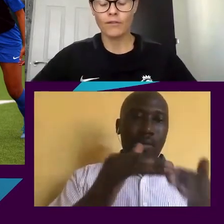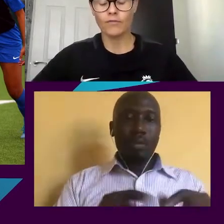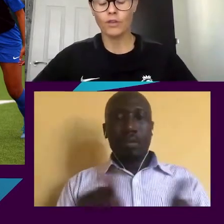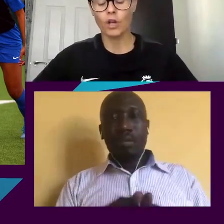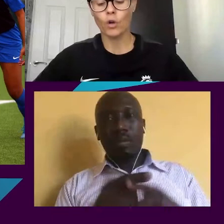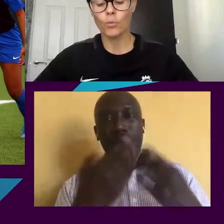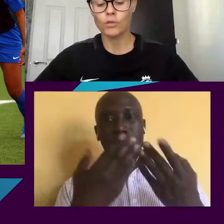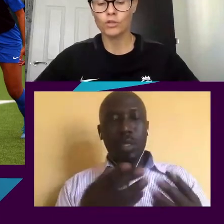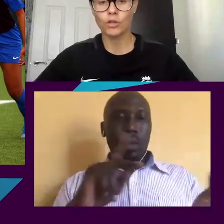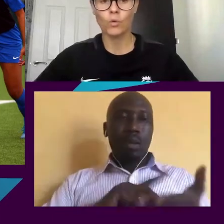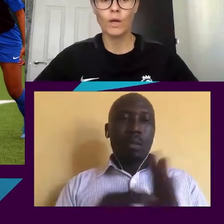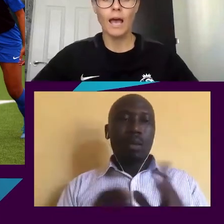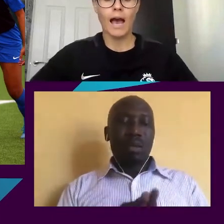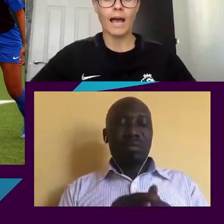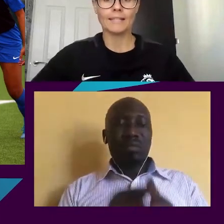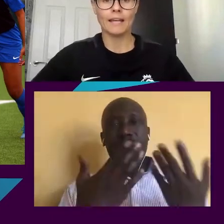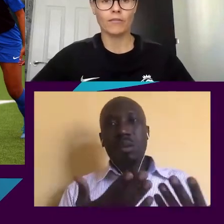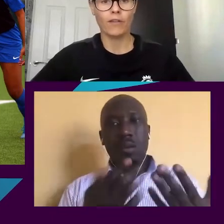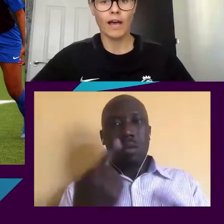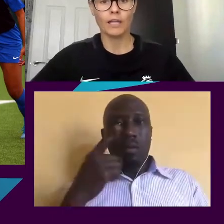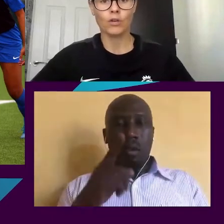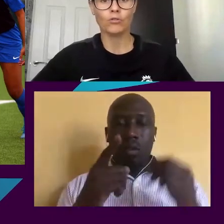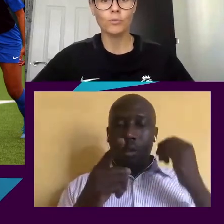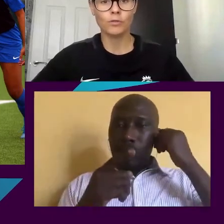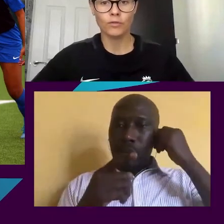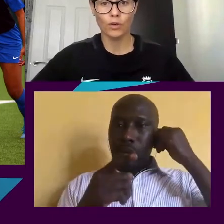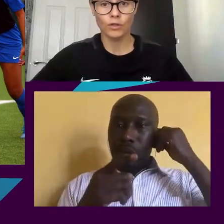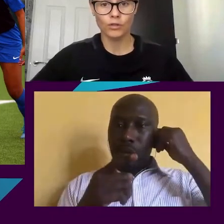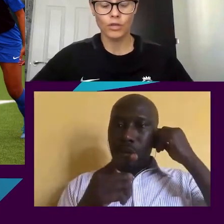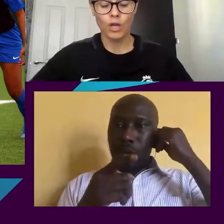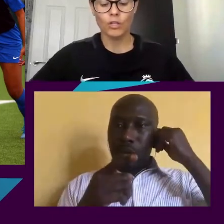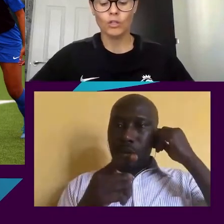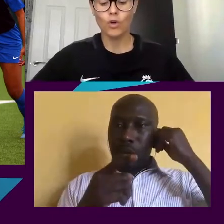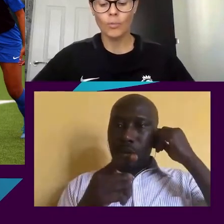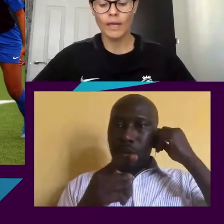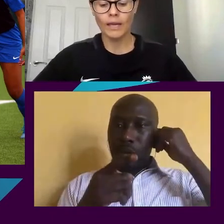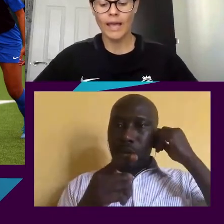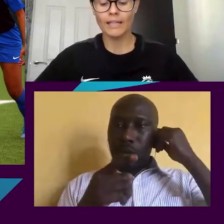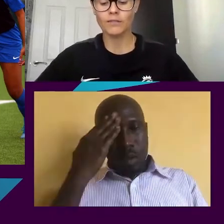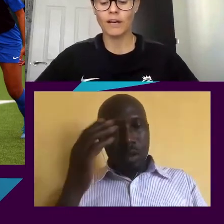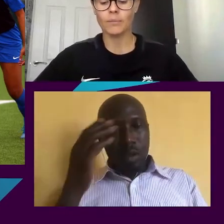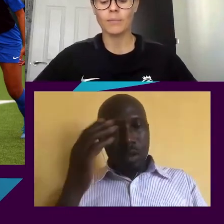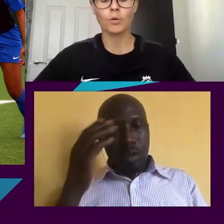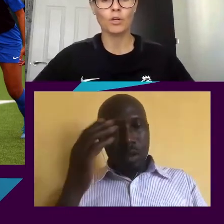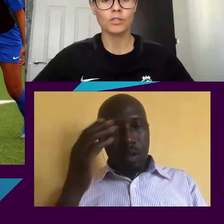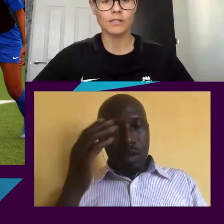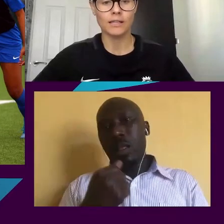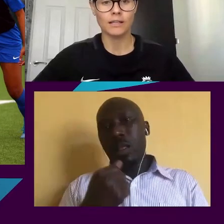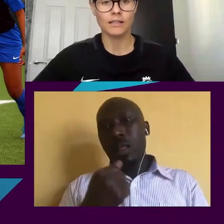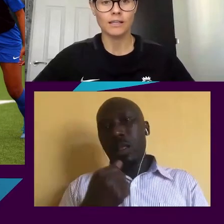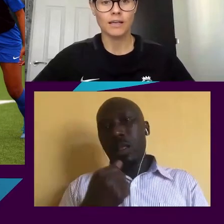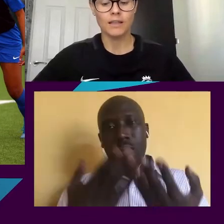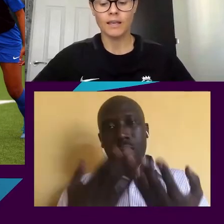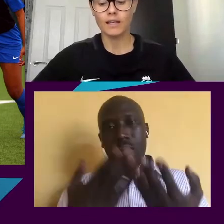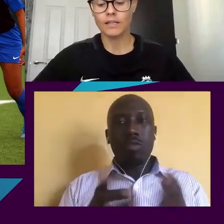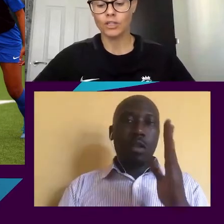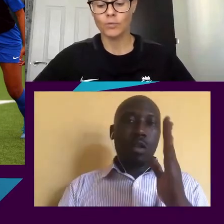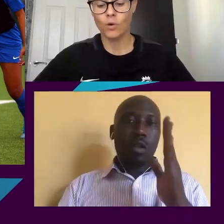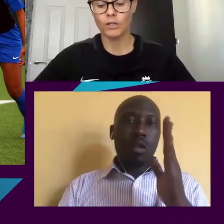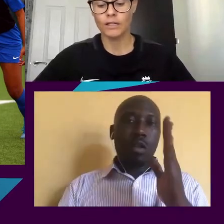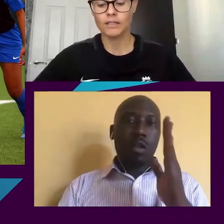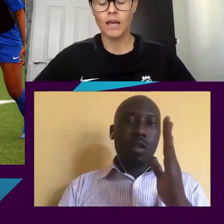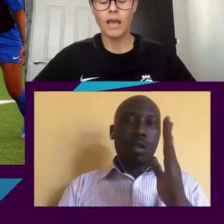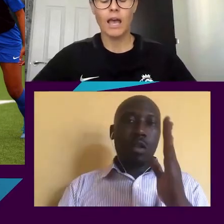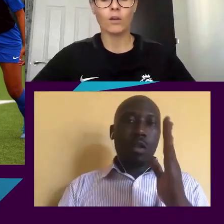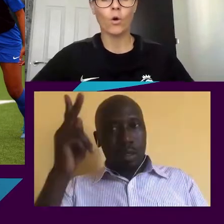really there for the clubs to identify groups of girls to come in and develop their personal skills, their